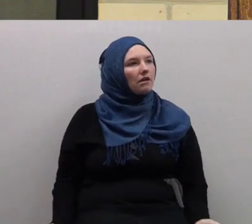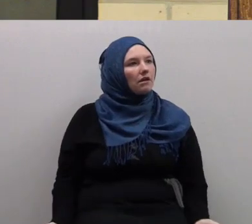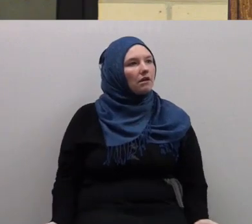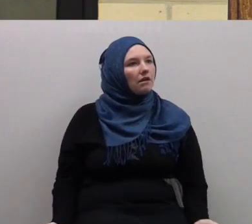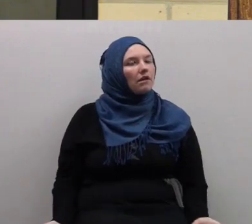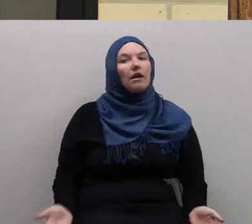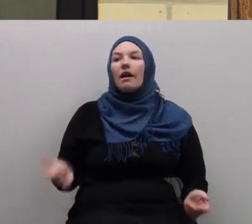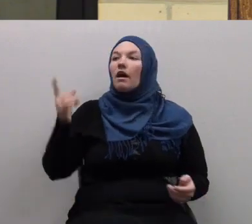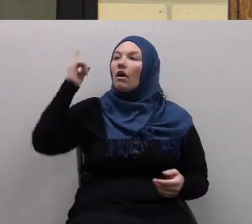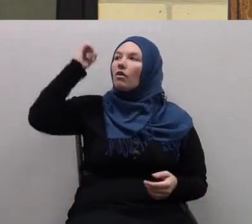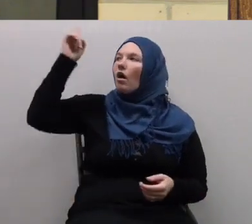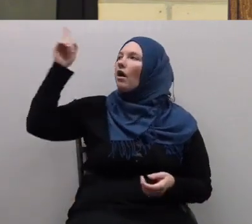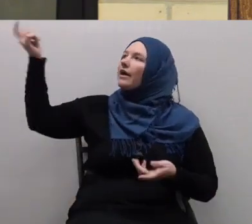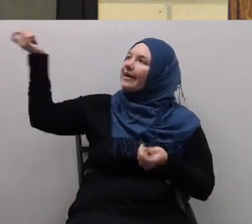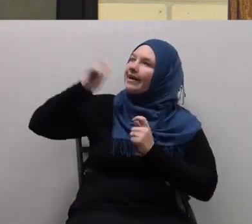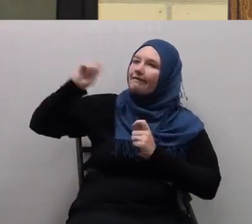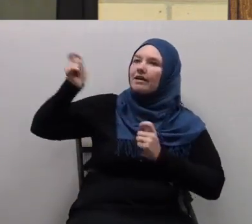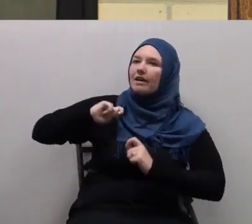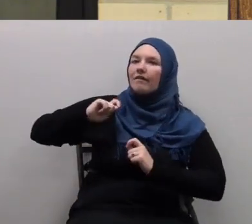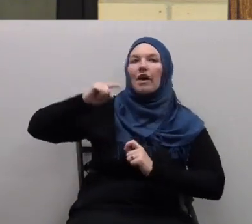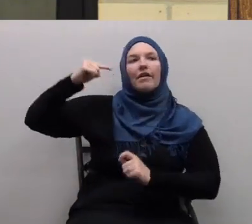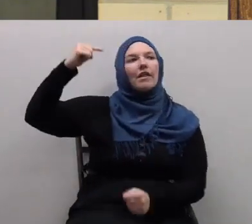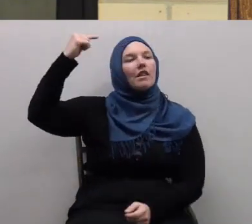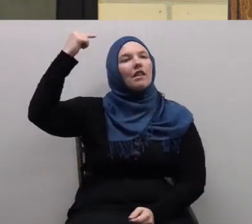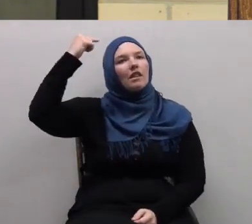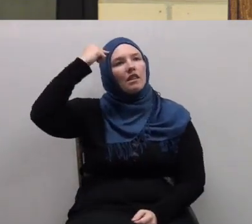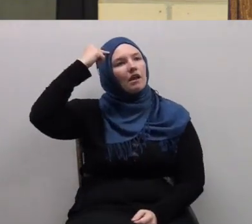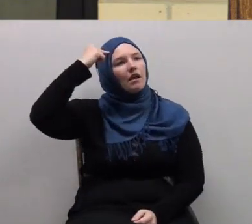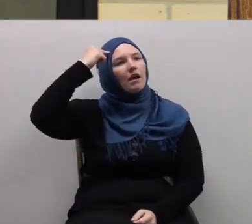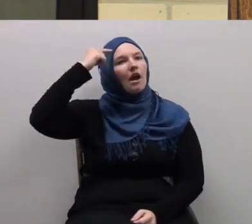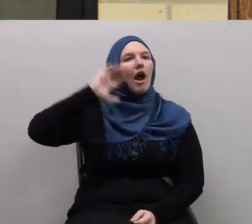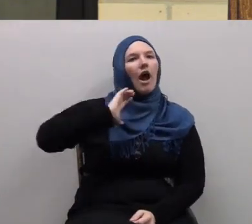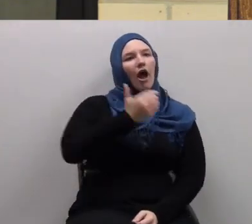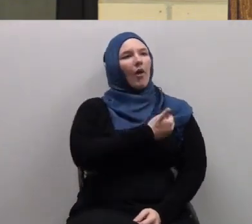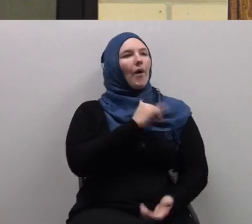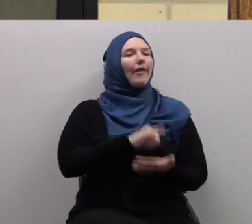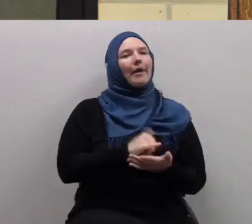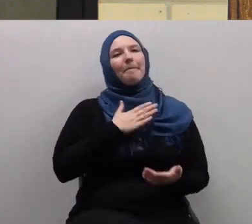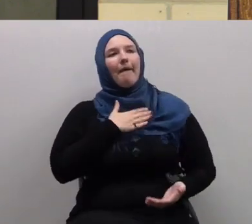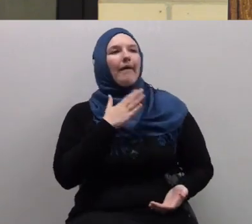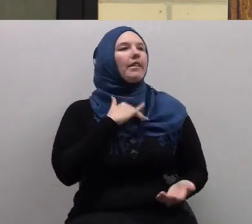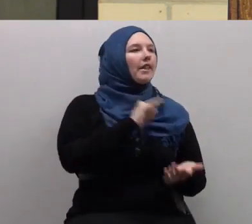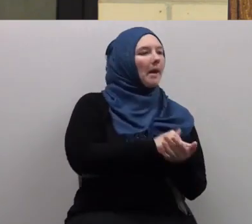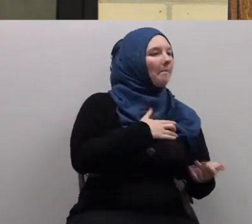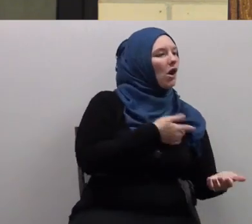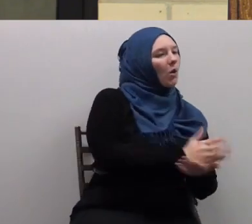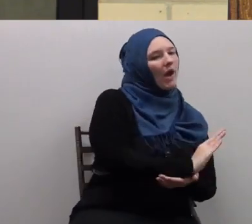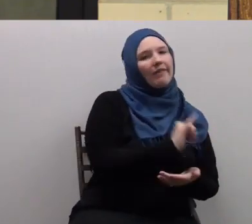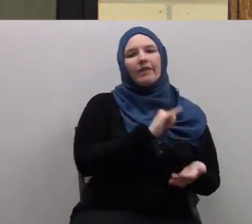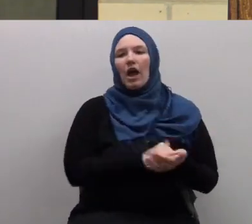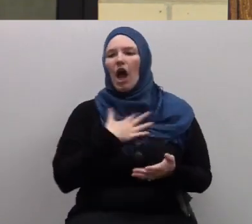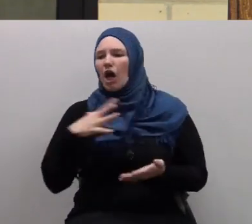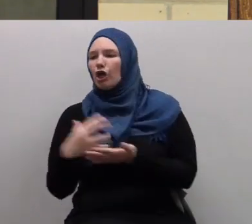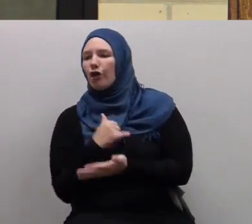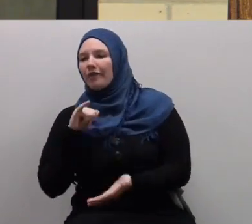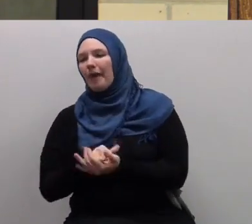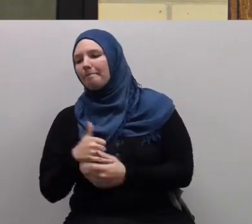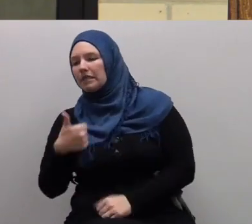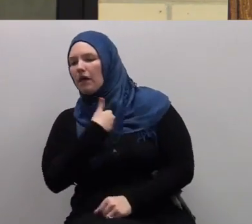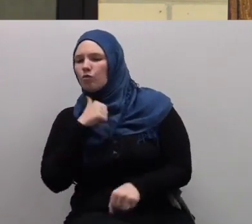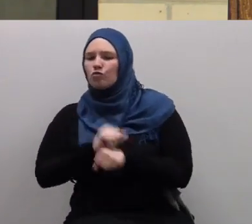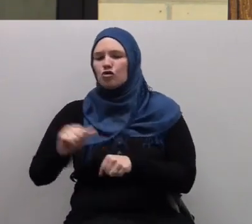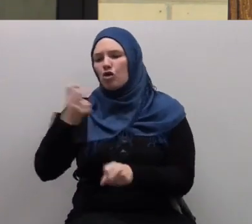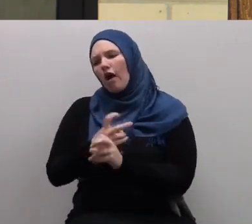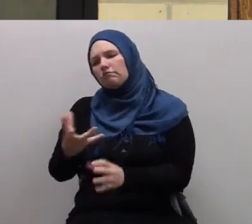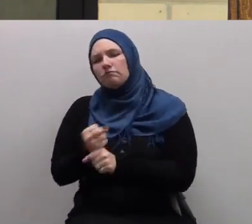if everything is literally and absolutely ours. And that's another misunderstanding.